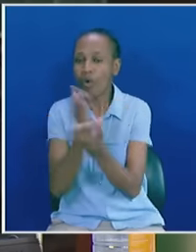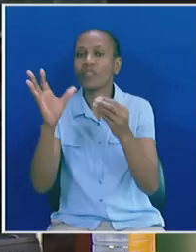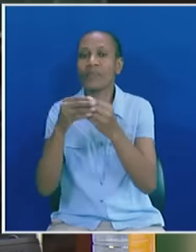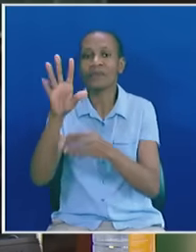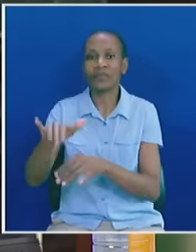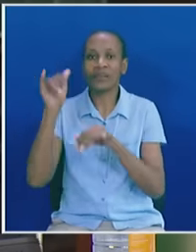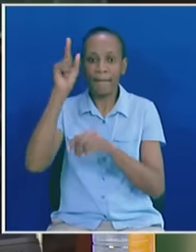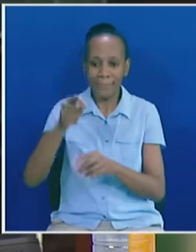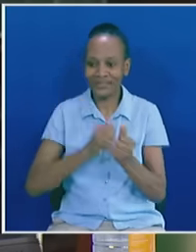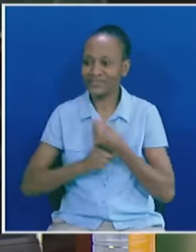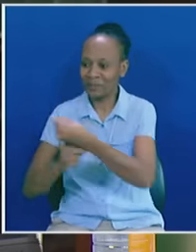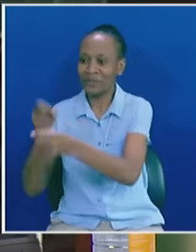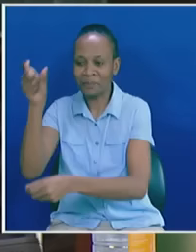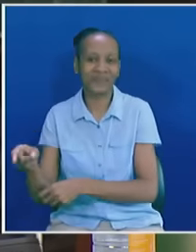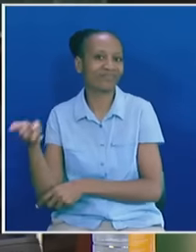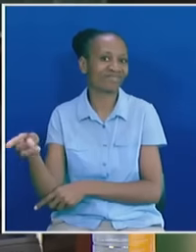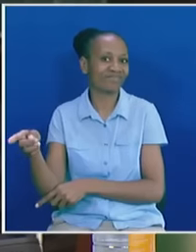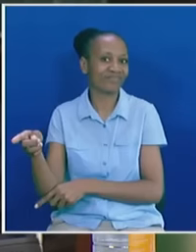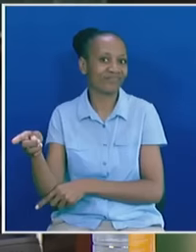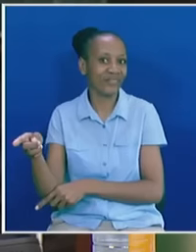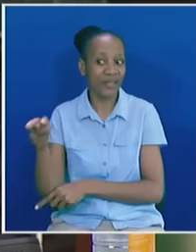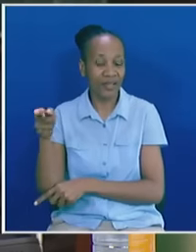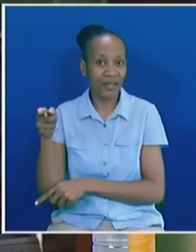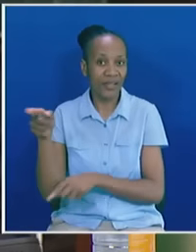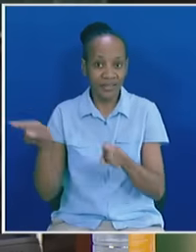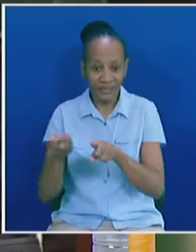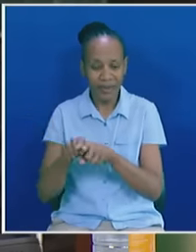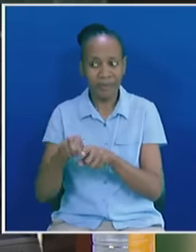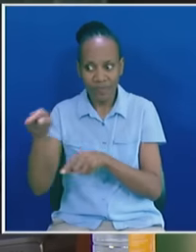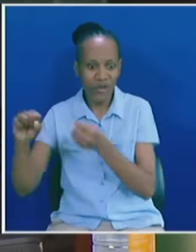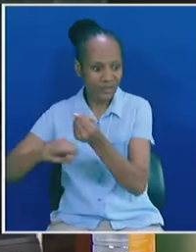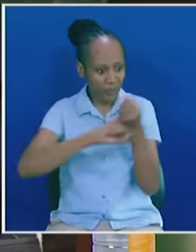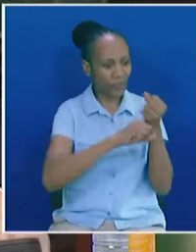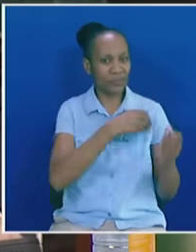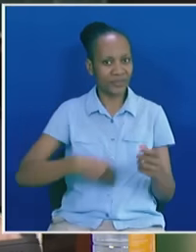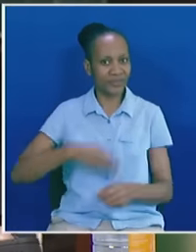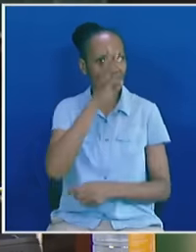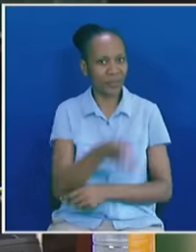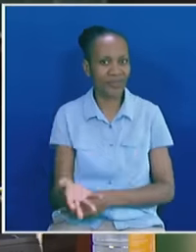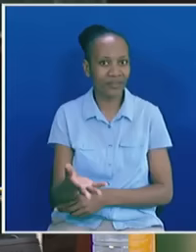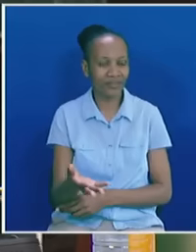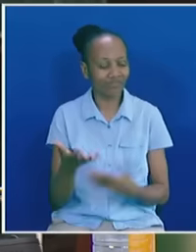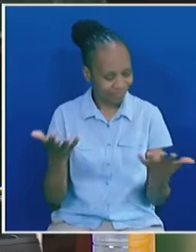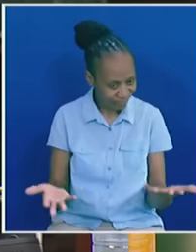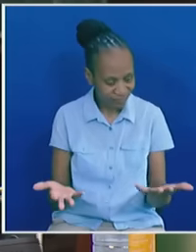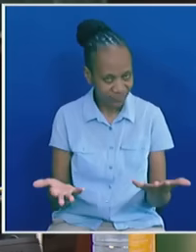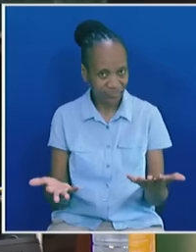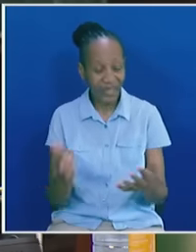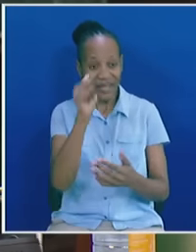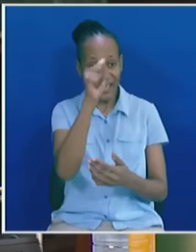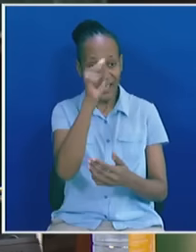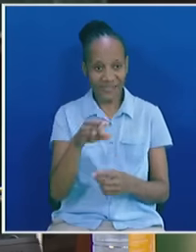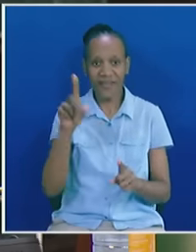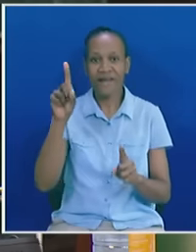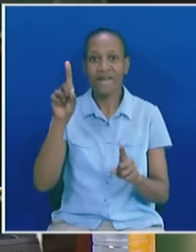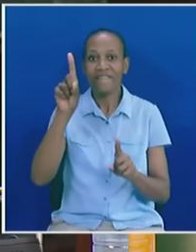support their ANC candidate, most likely at the instance of President Zuma. Despite these attempts, the ANC failed to